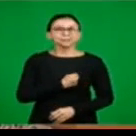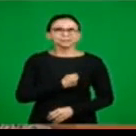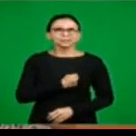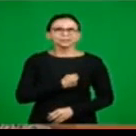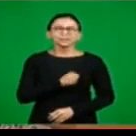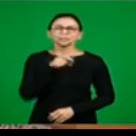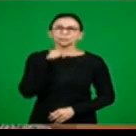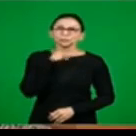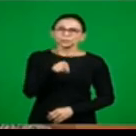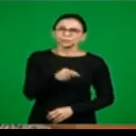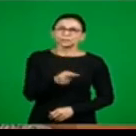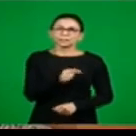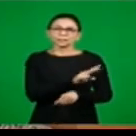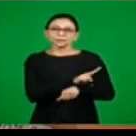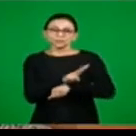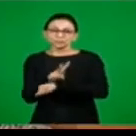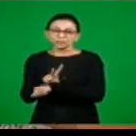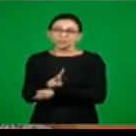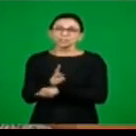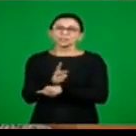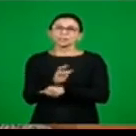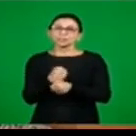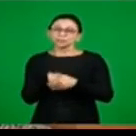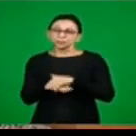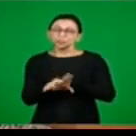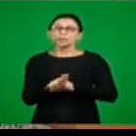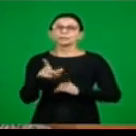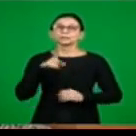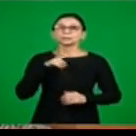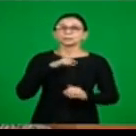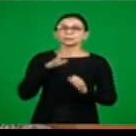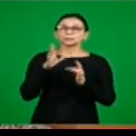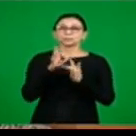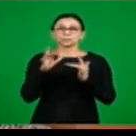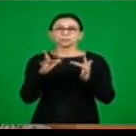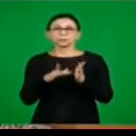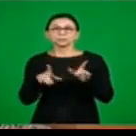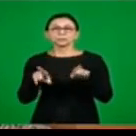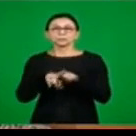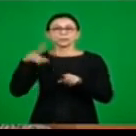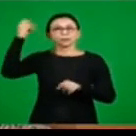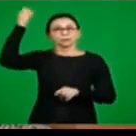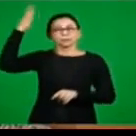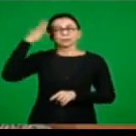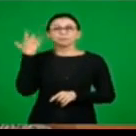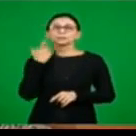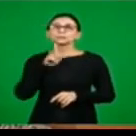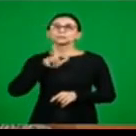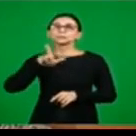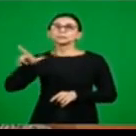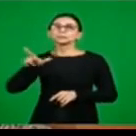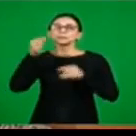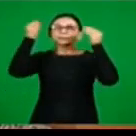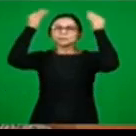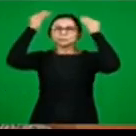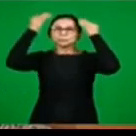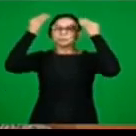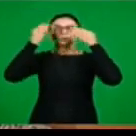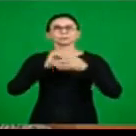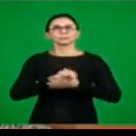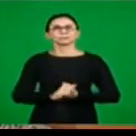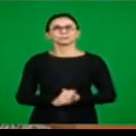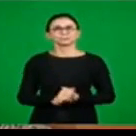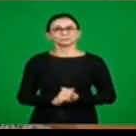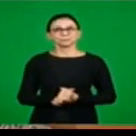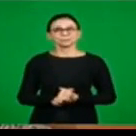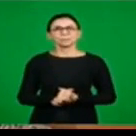life. So whoever keeps this, that has Jesus, the door, have with that person the